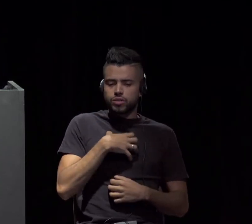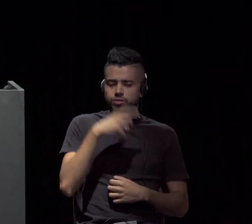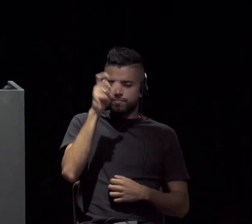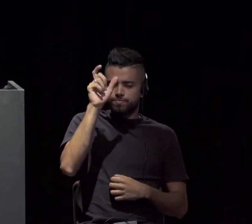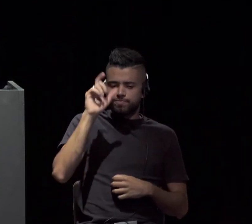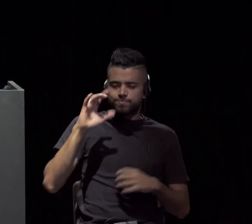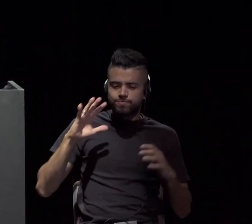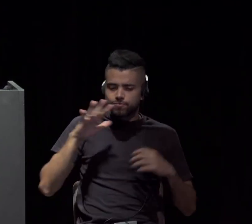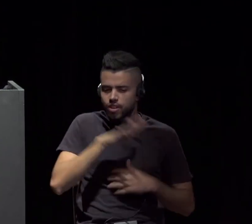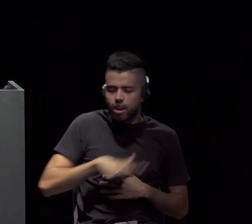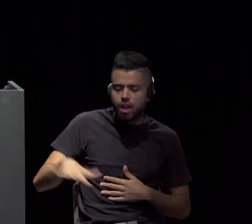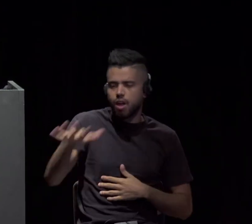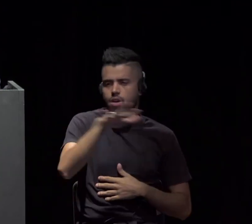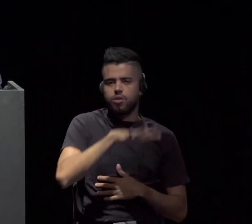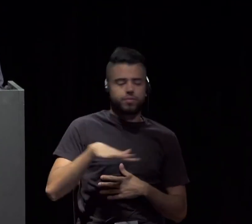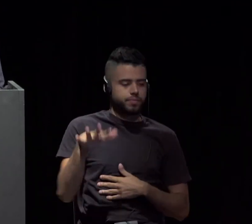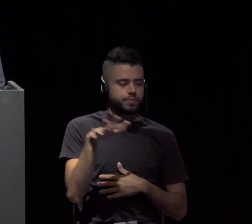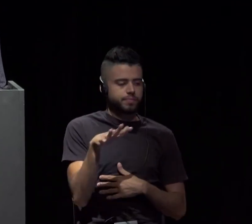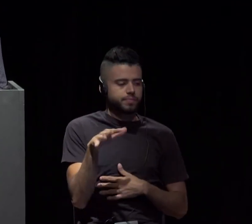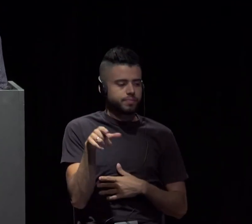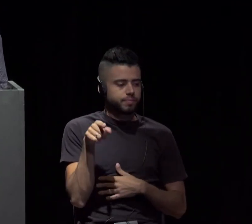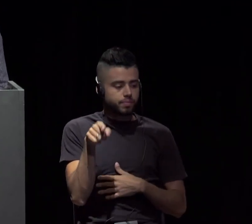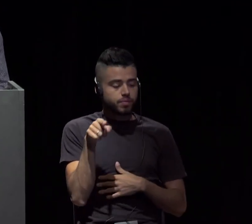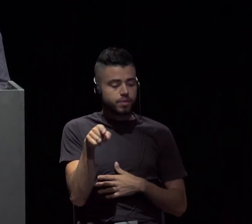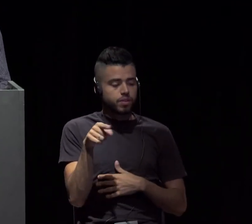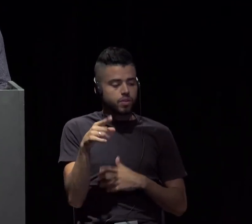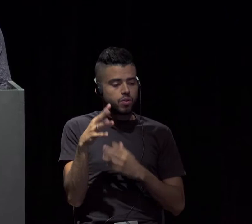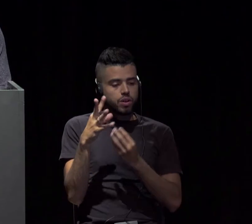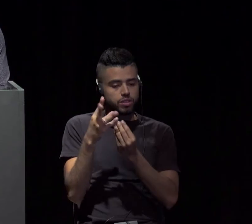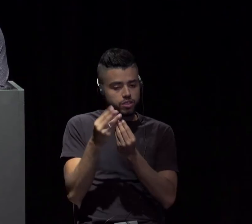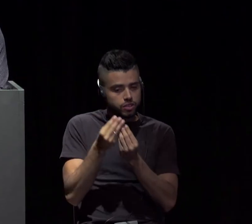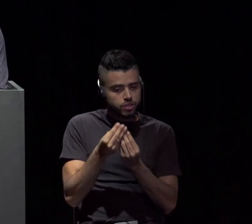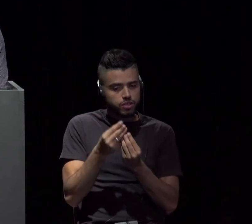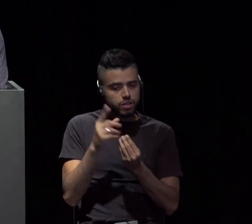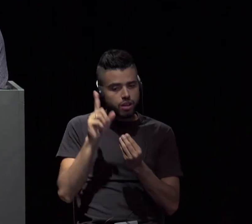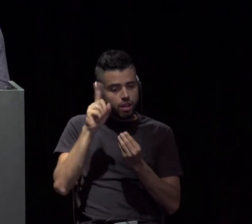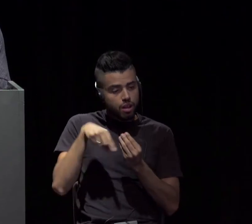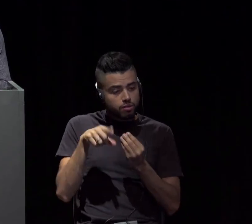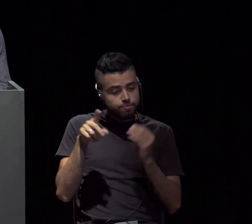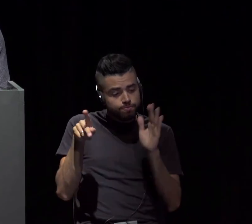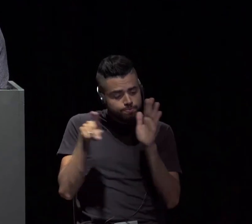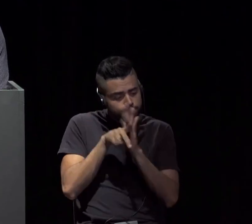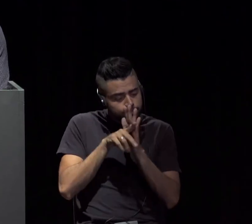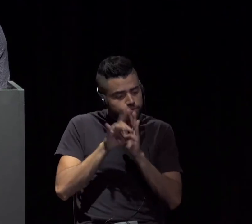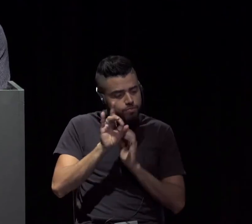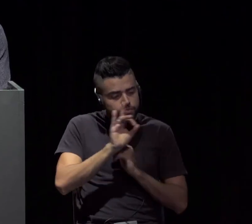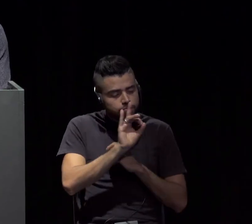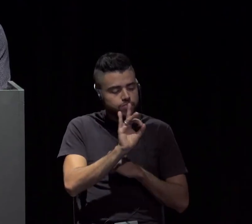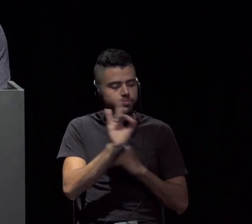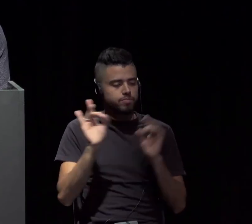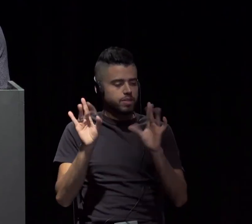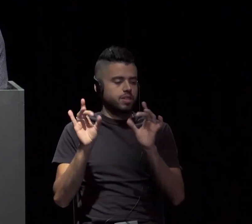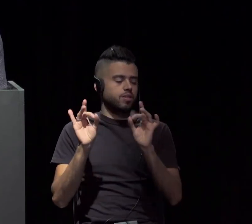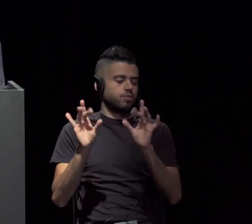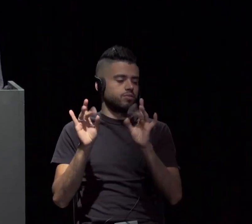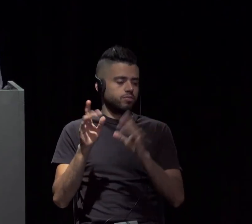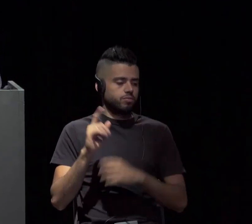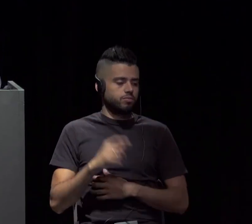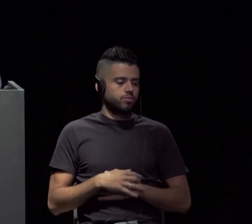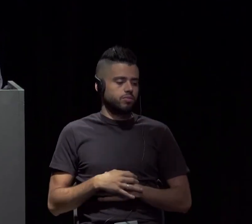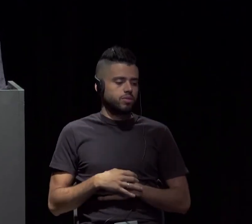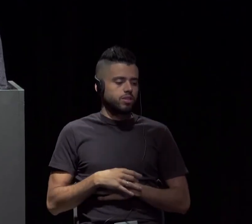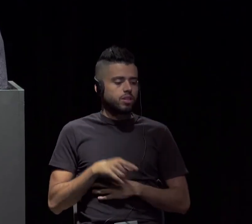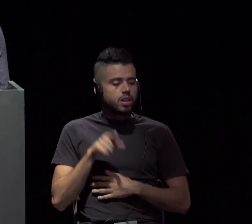artist might put the authenticity of such work in question. But it seems to me that when Anatsui insists that